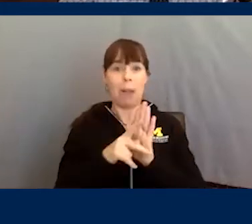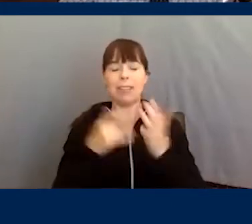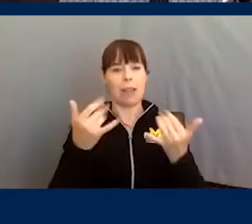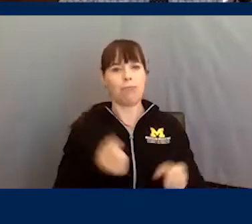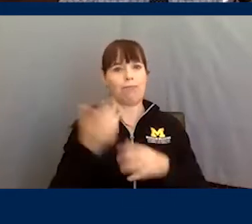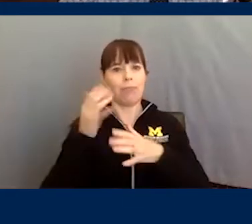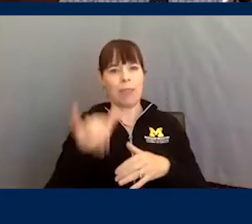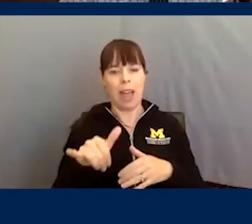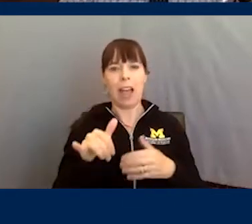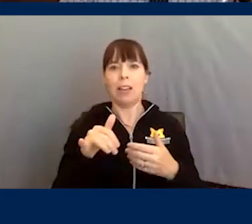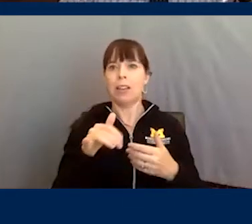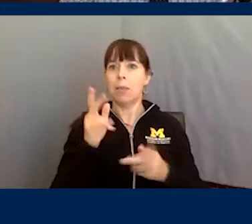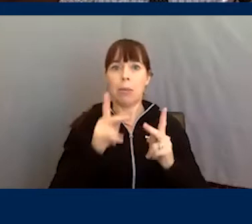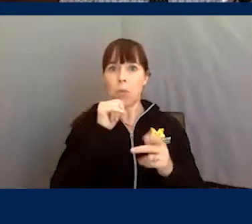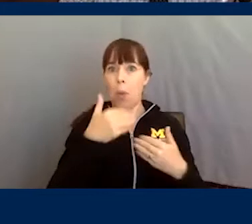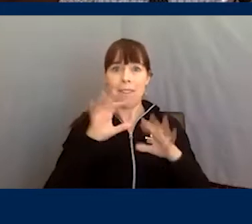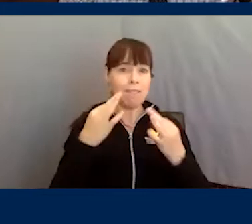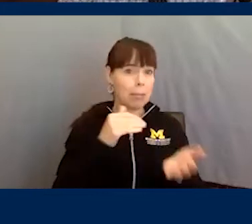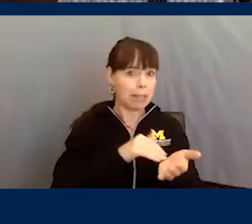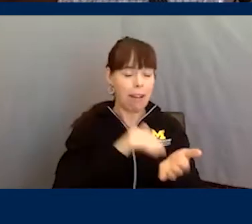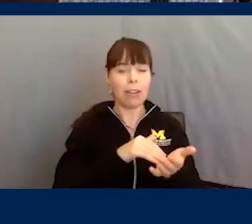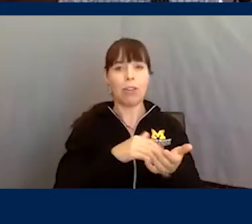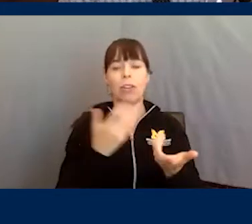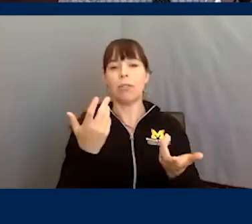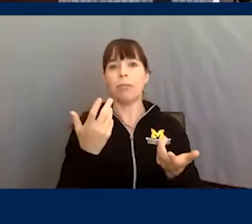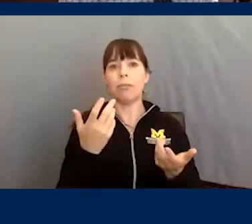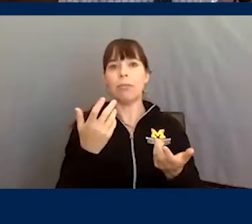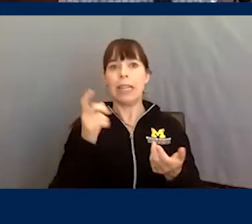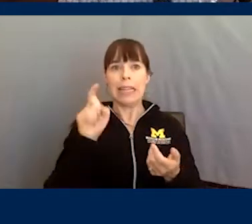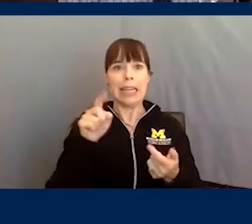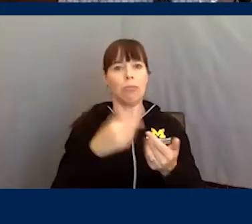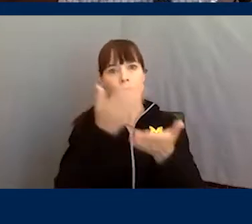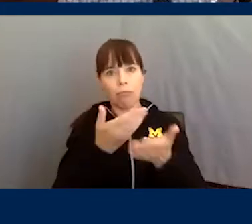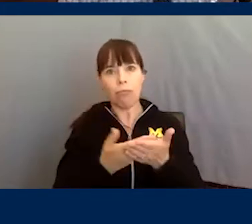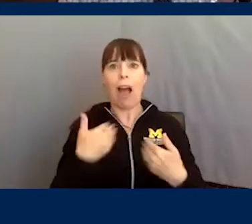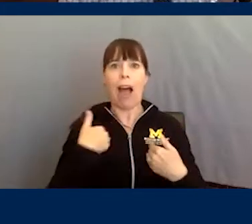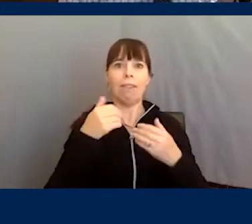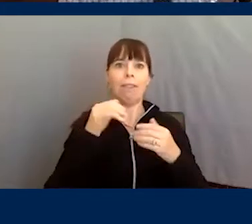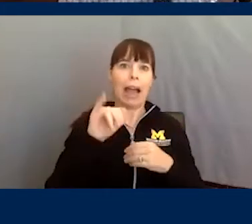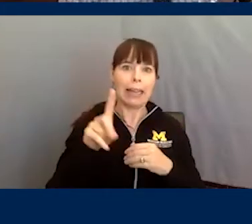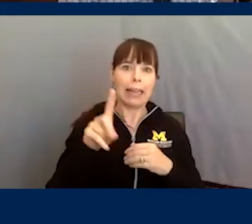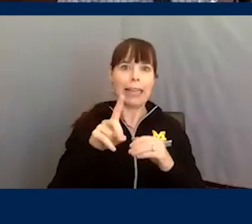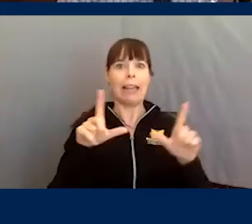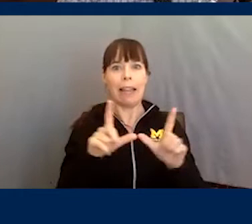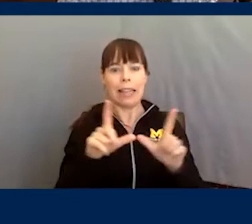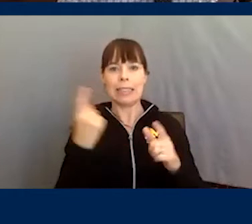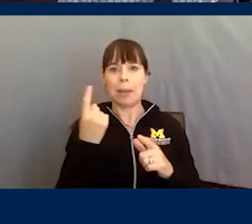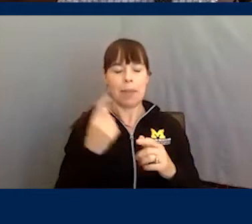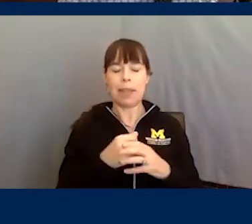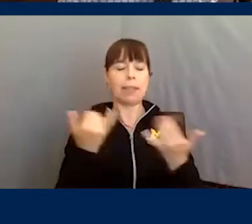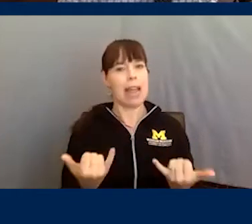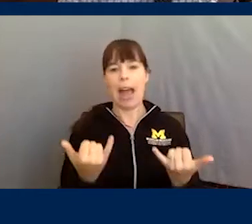be not having a primary care doctor and the need to show a state ID or driver's license. Now